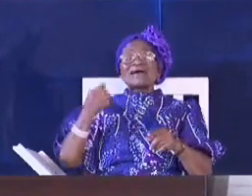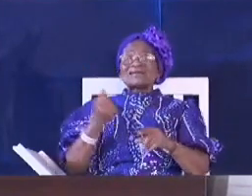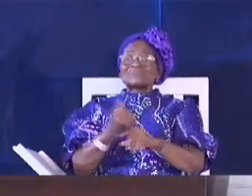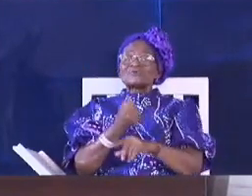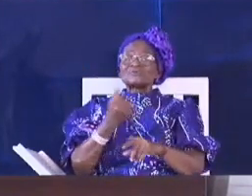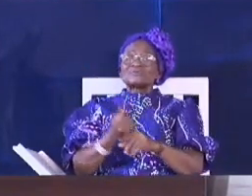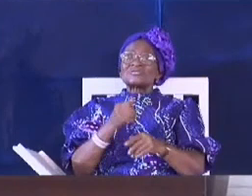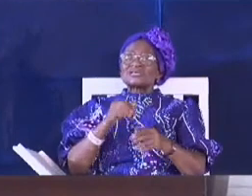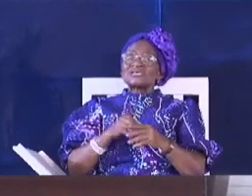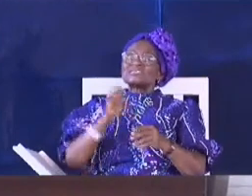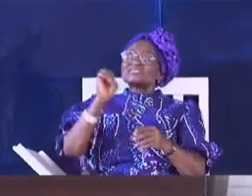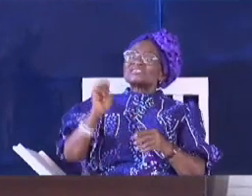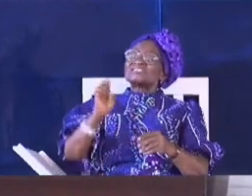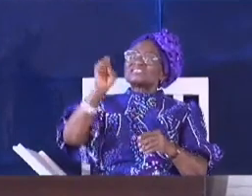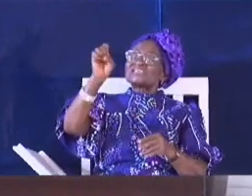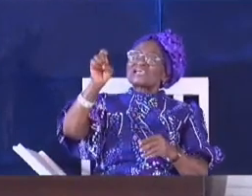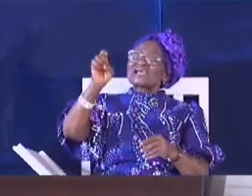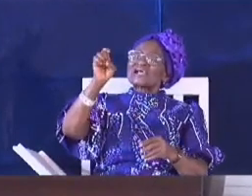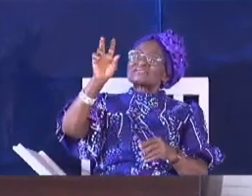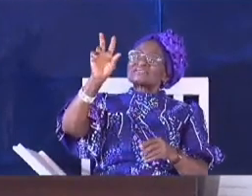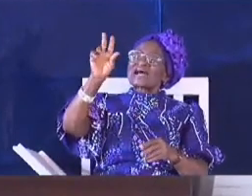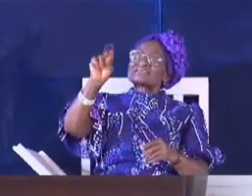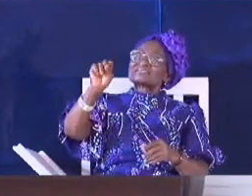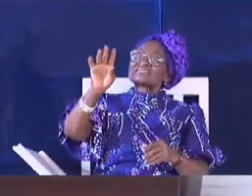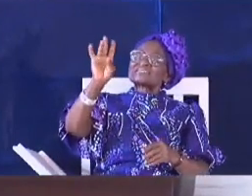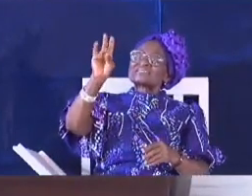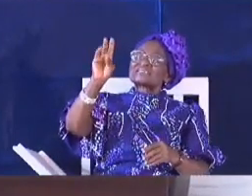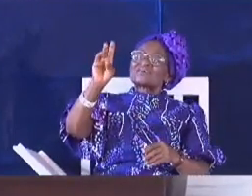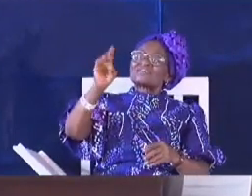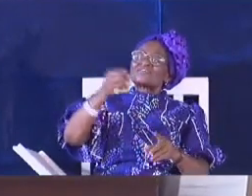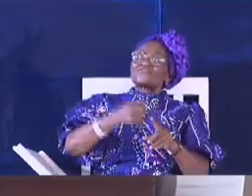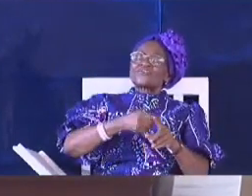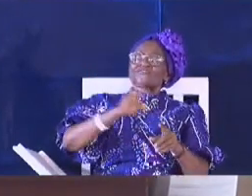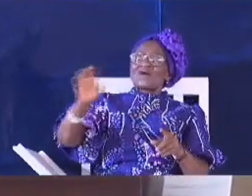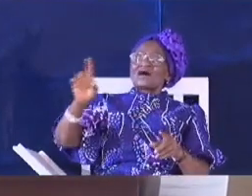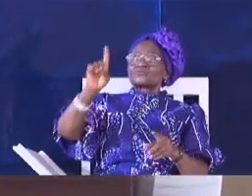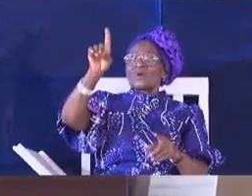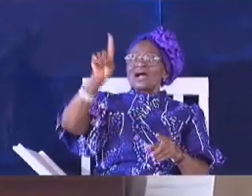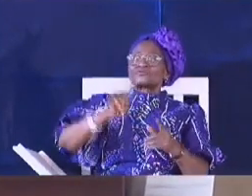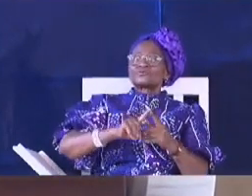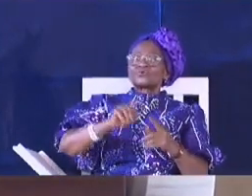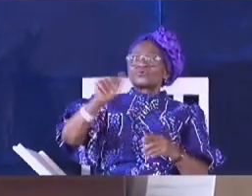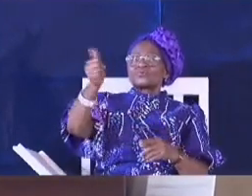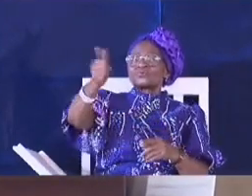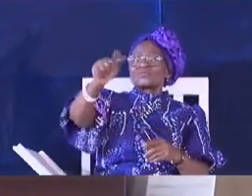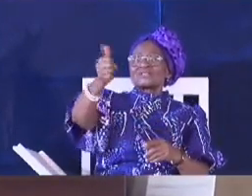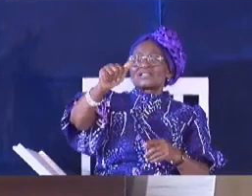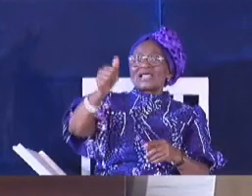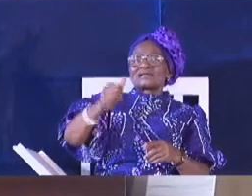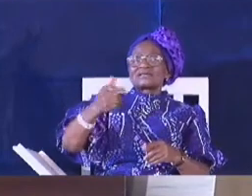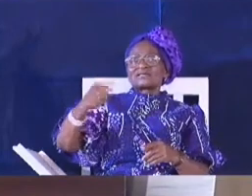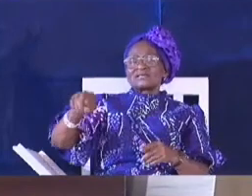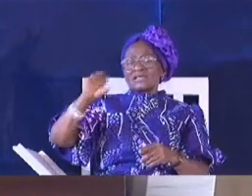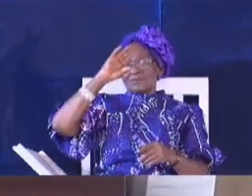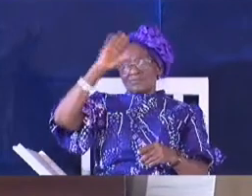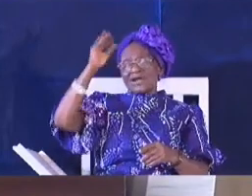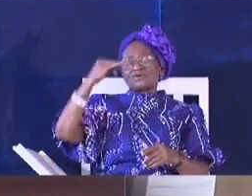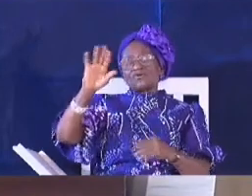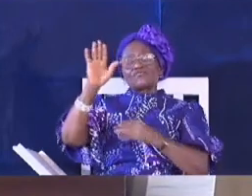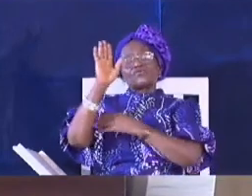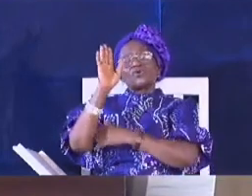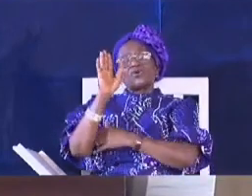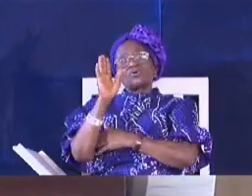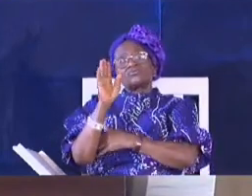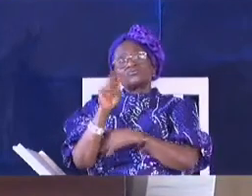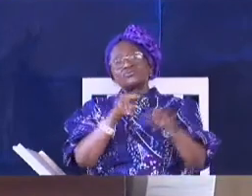Ezekiel 37 from verse 1 to 10, Ezekiel 37 from verse 1 to 10, the man of God looked at dry